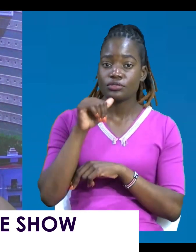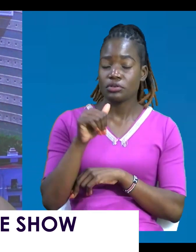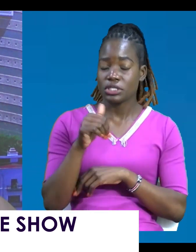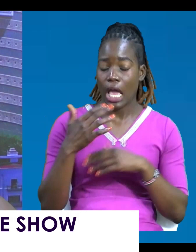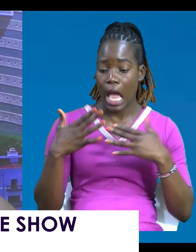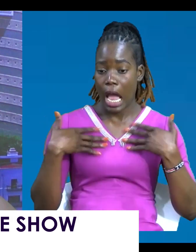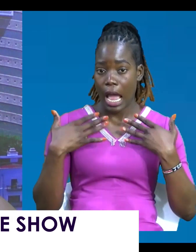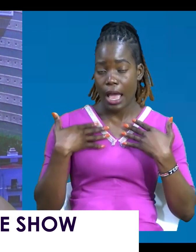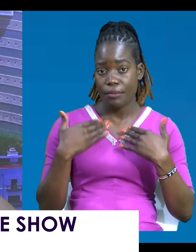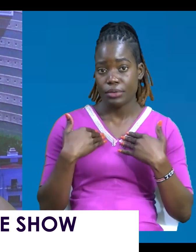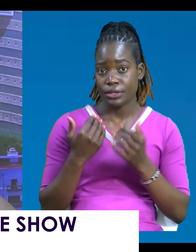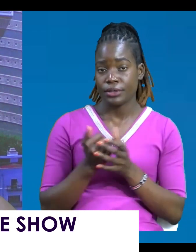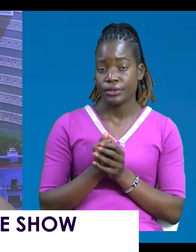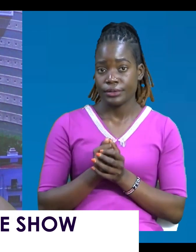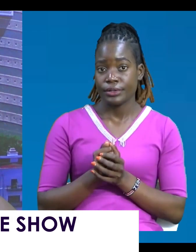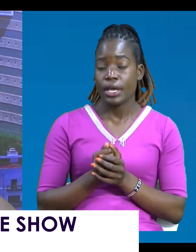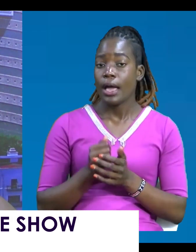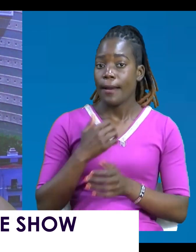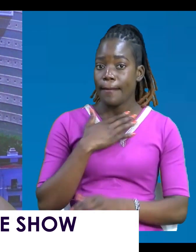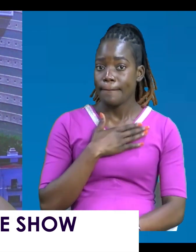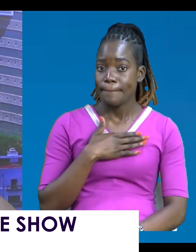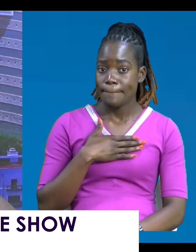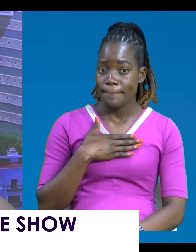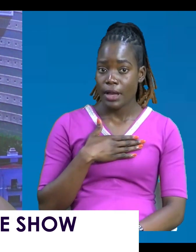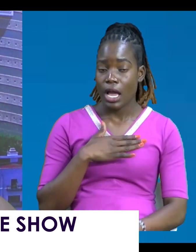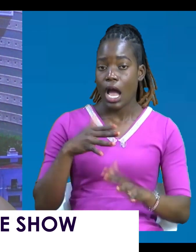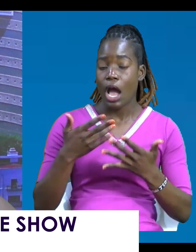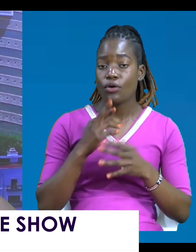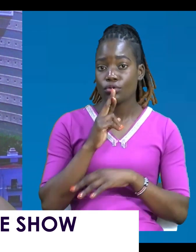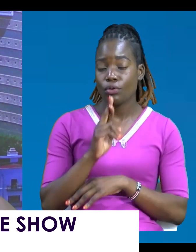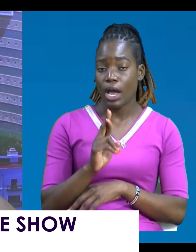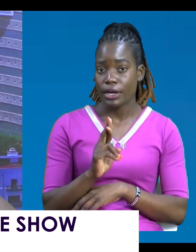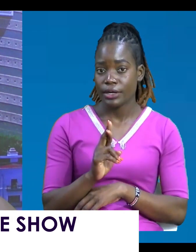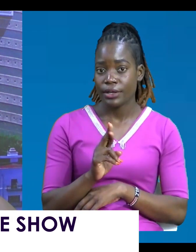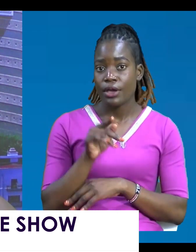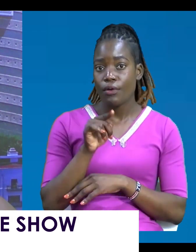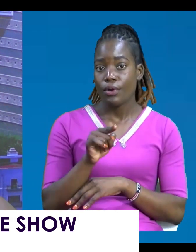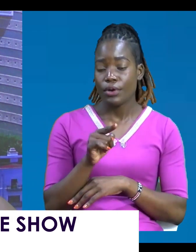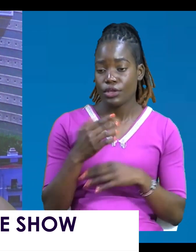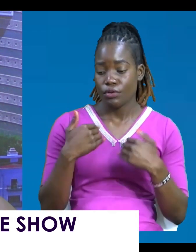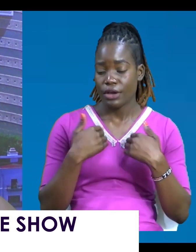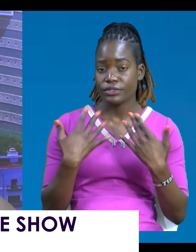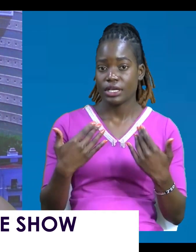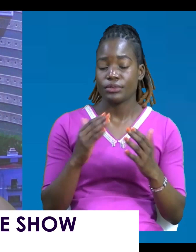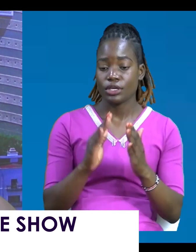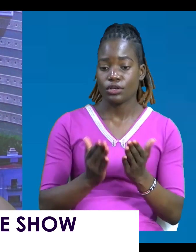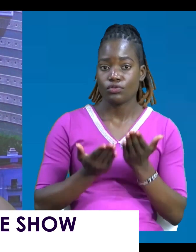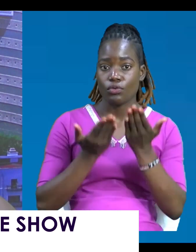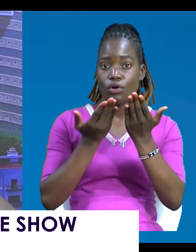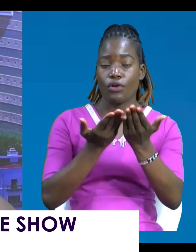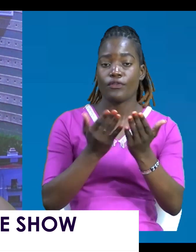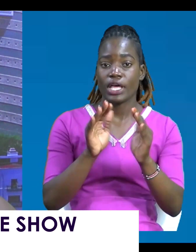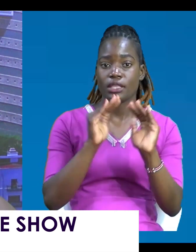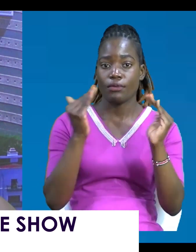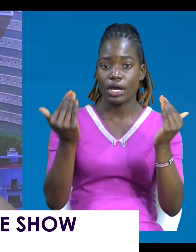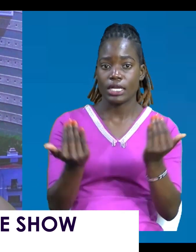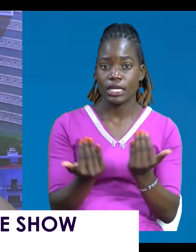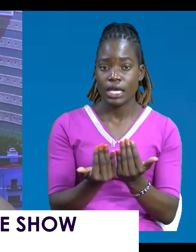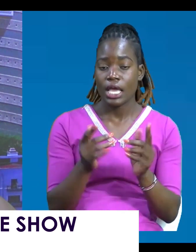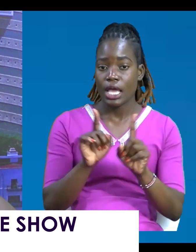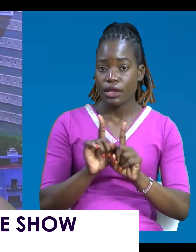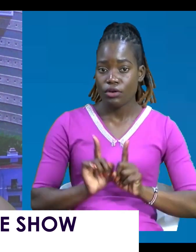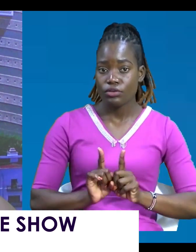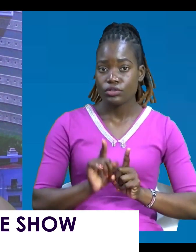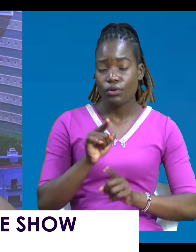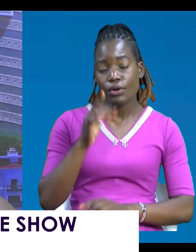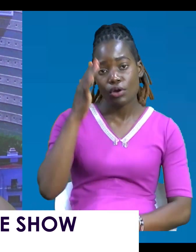to you, just the way you are, you have something to offer the world, and you may